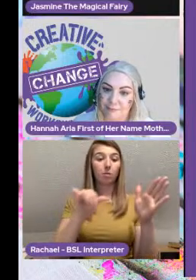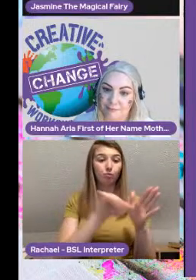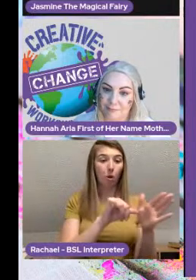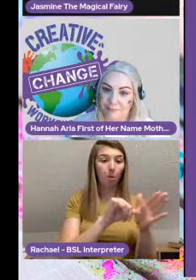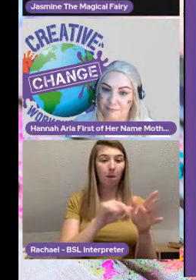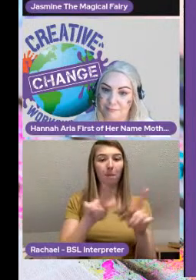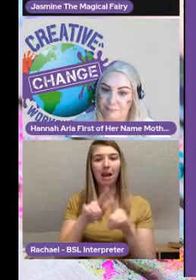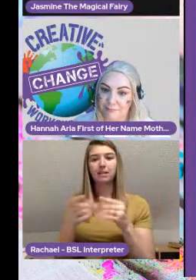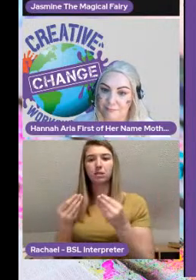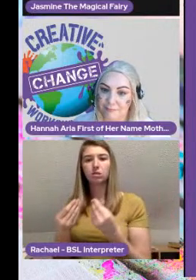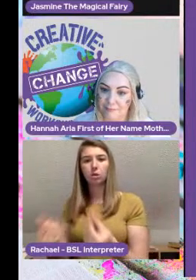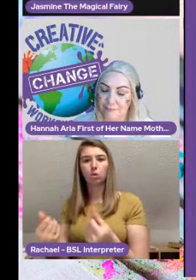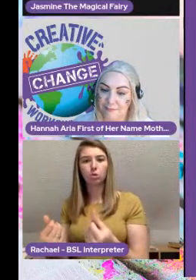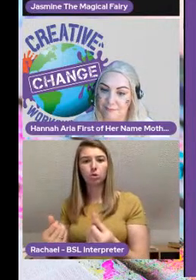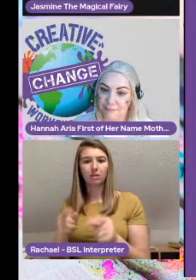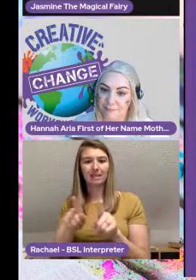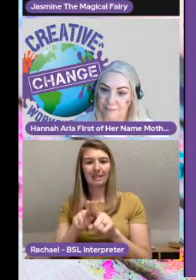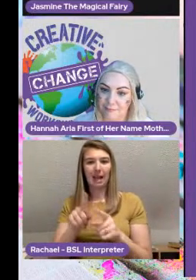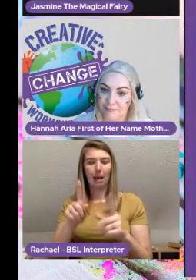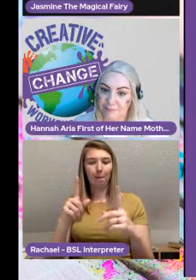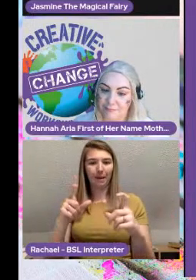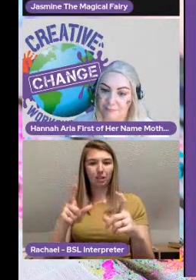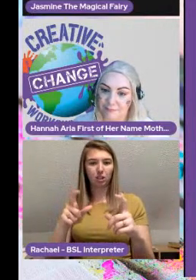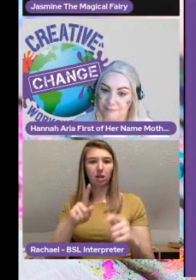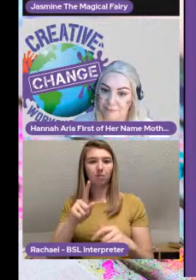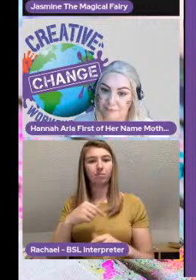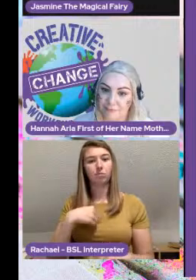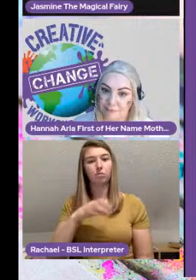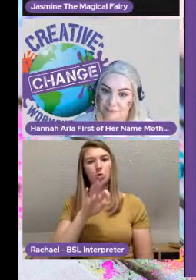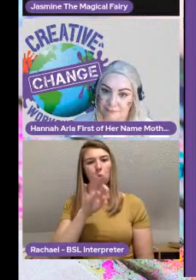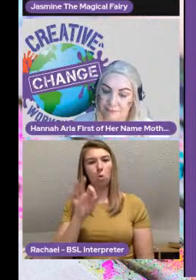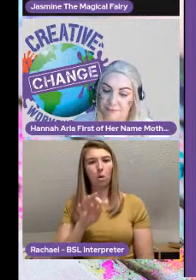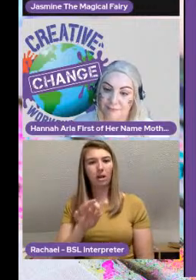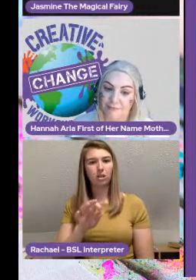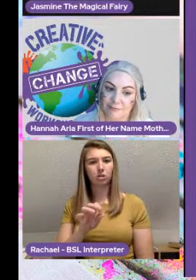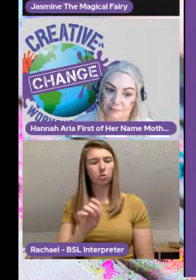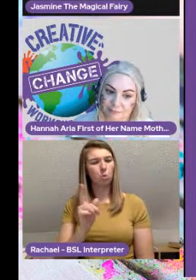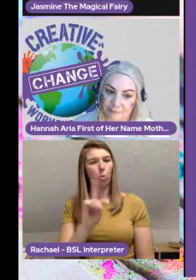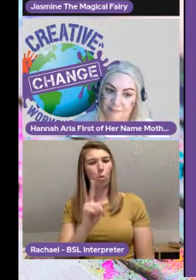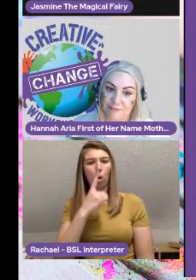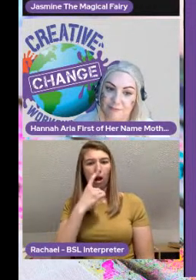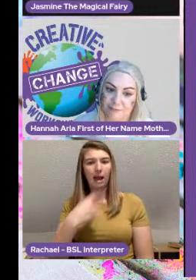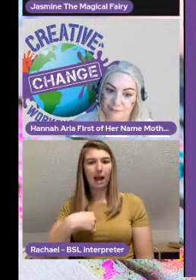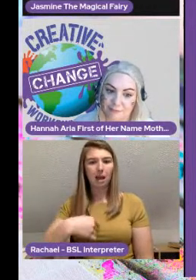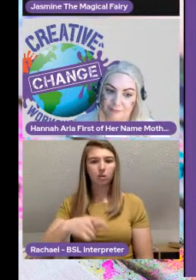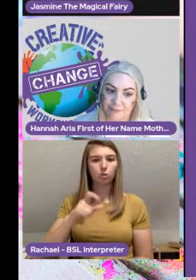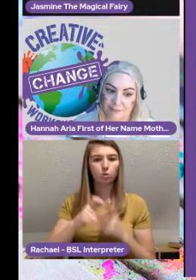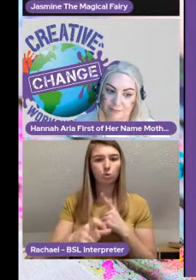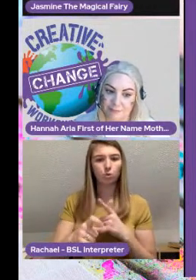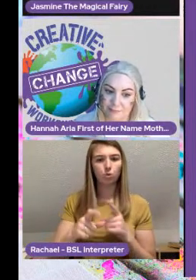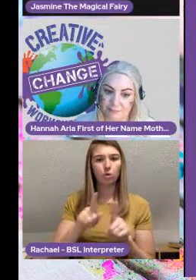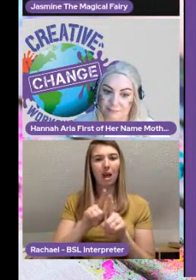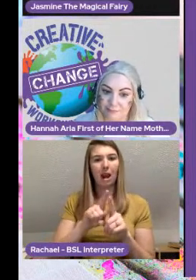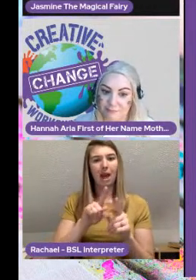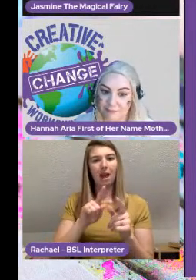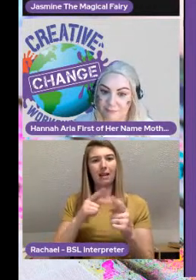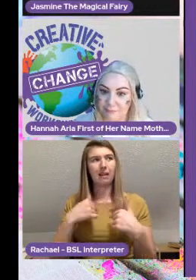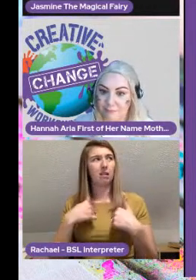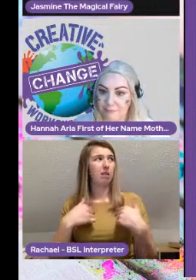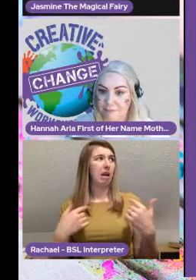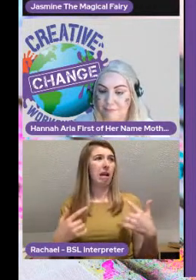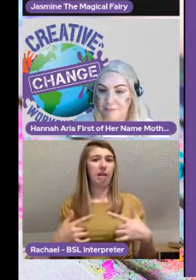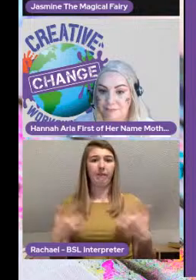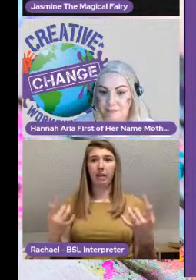question is, what can I do? Reflects the feeling of powerlessness in the face of poverty. And an actual can labelled can